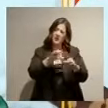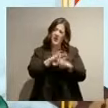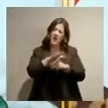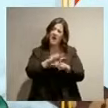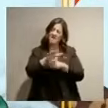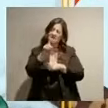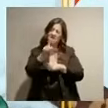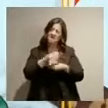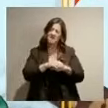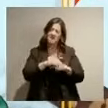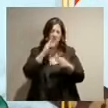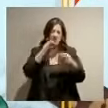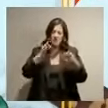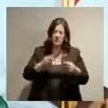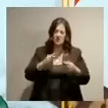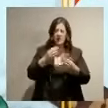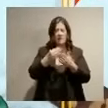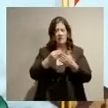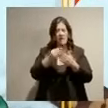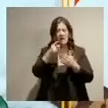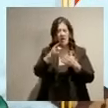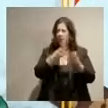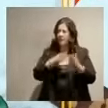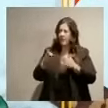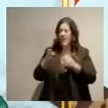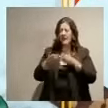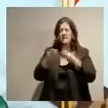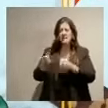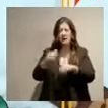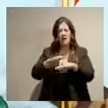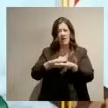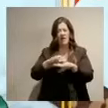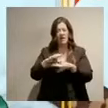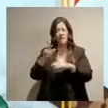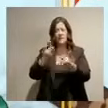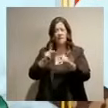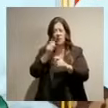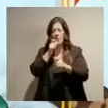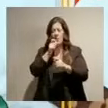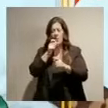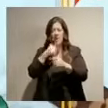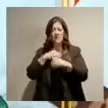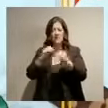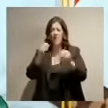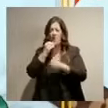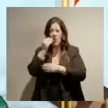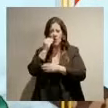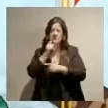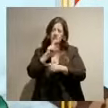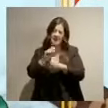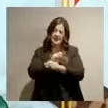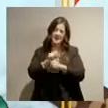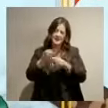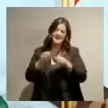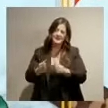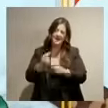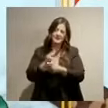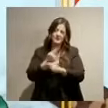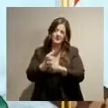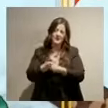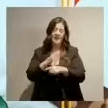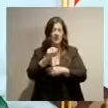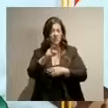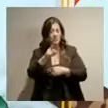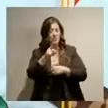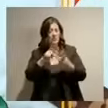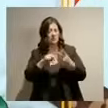to determine whether the money that's being plowed into homelessness is being well spent? And do you worry? I'm curious. Do you